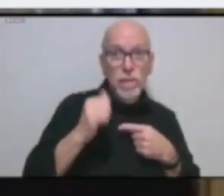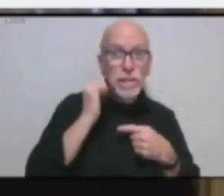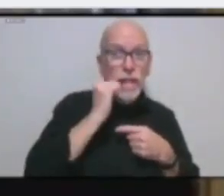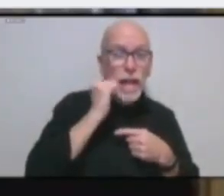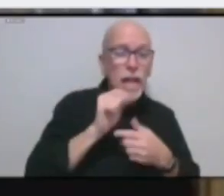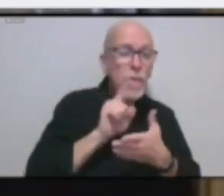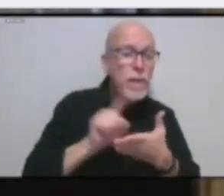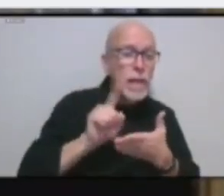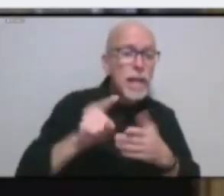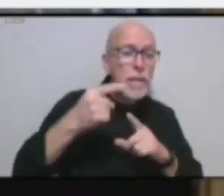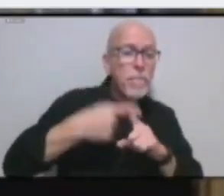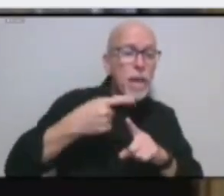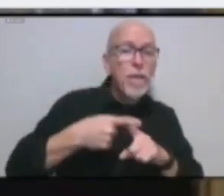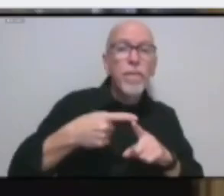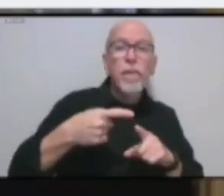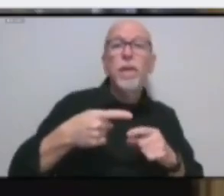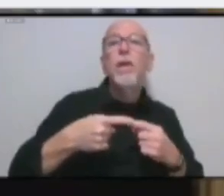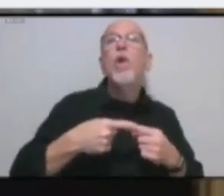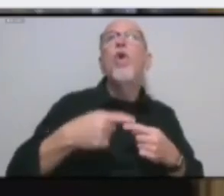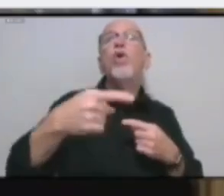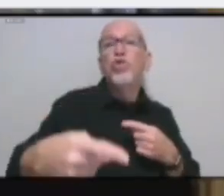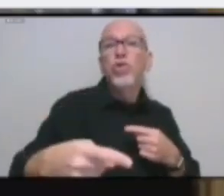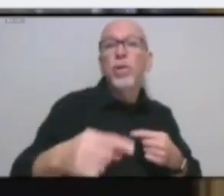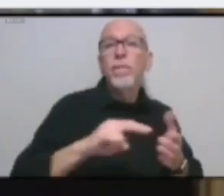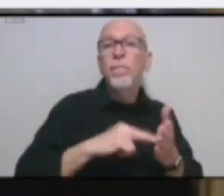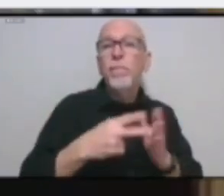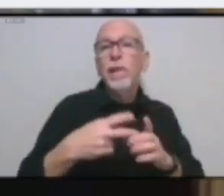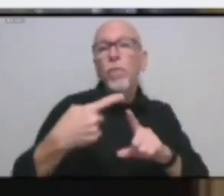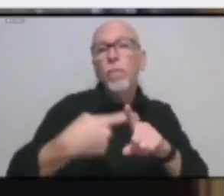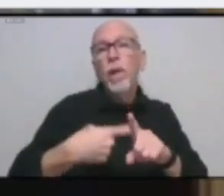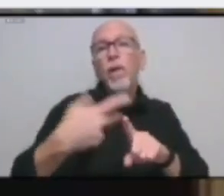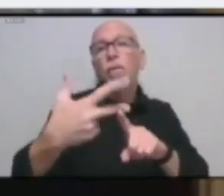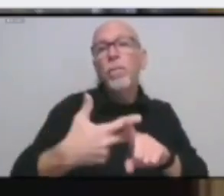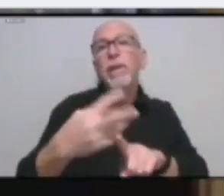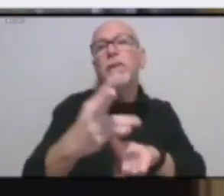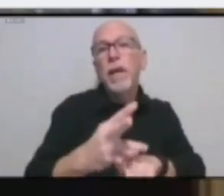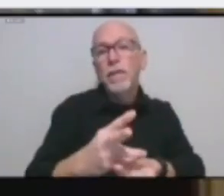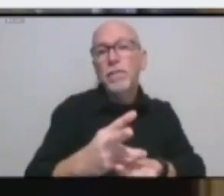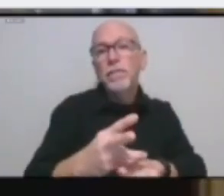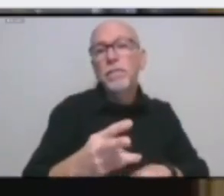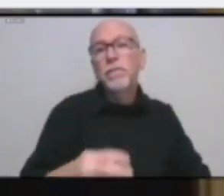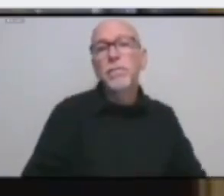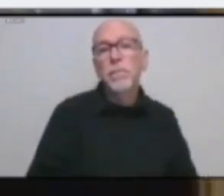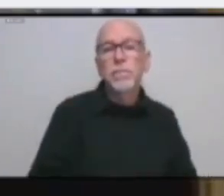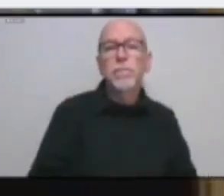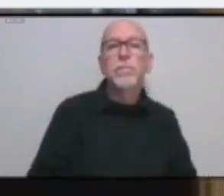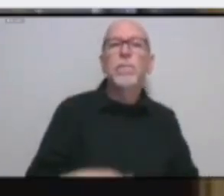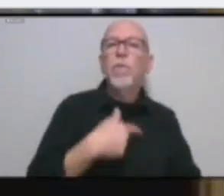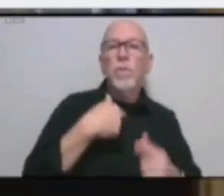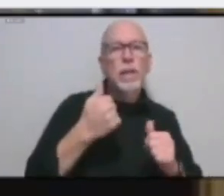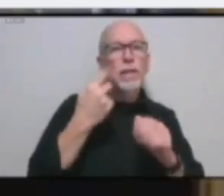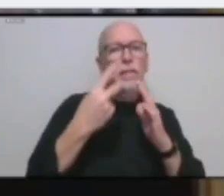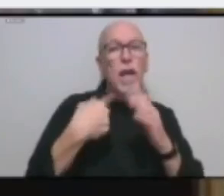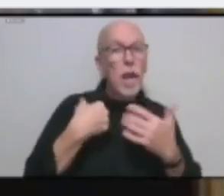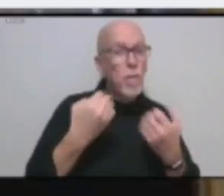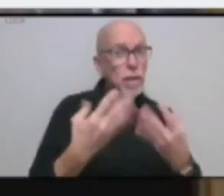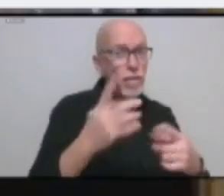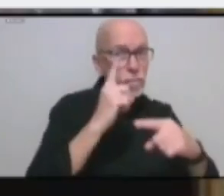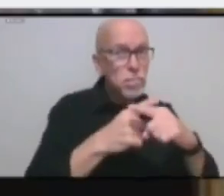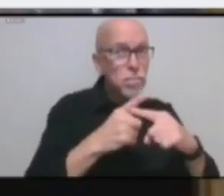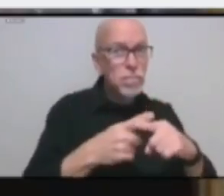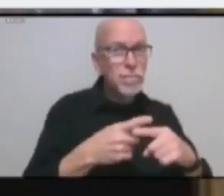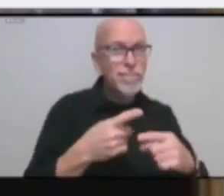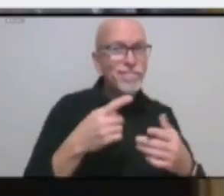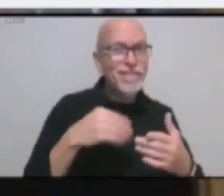and a month, and then long-term we're looking at 1 month, 3 months, 6 months. And we can see, again, I want to give people hope going into Thanksgiving